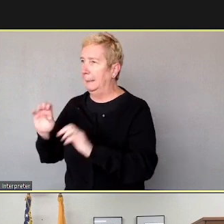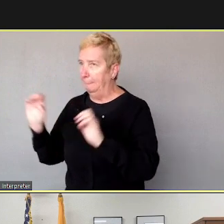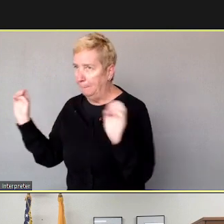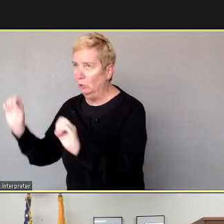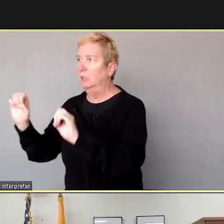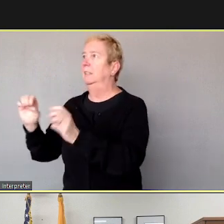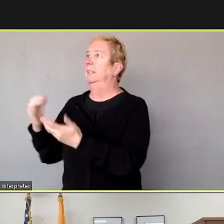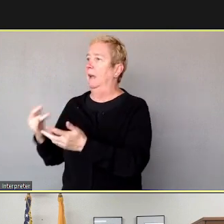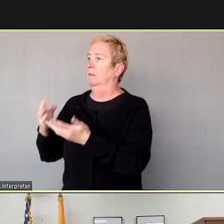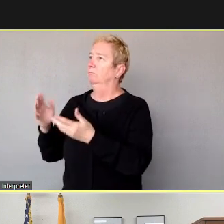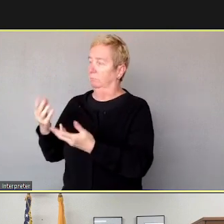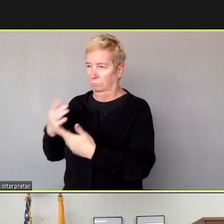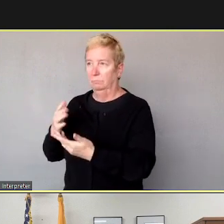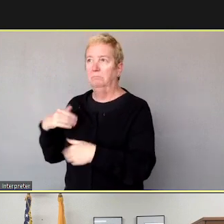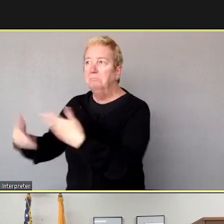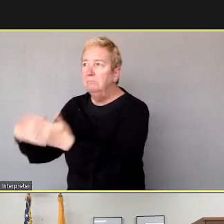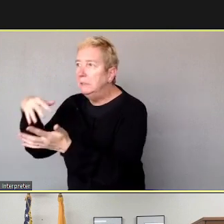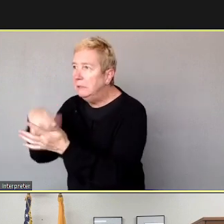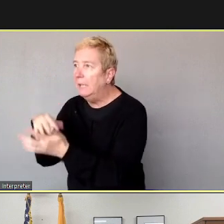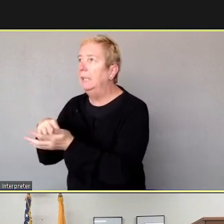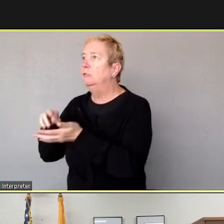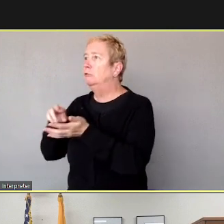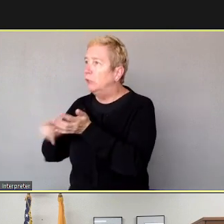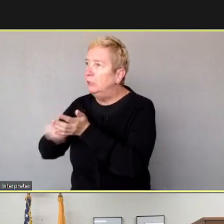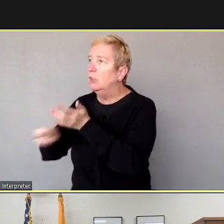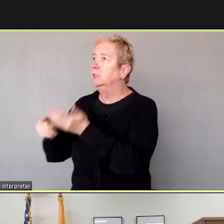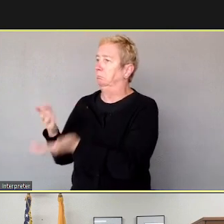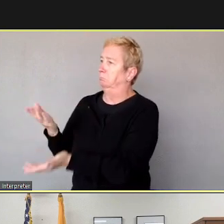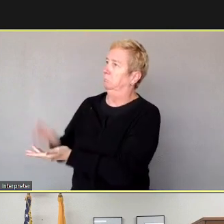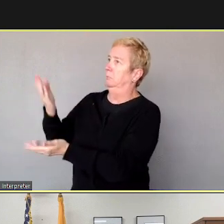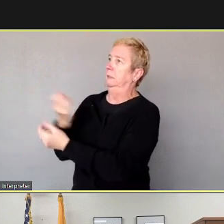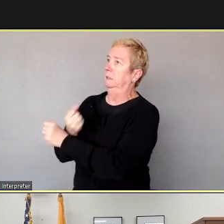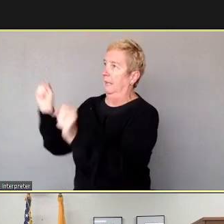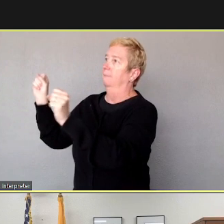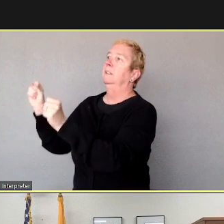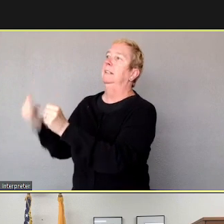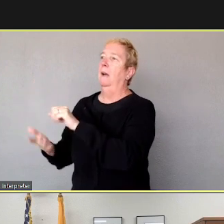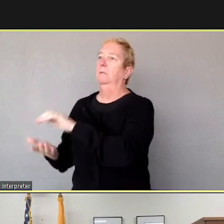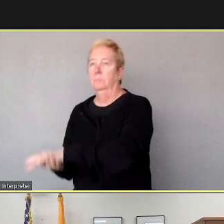removed by the FDA. Next slide.